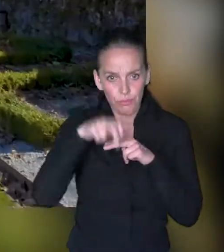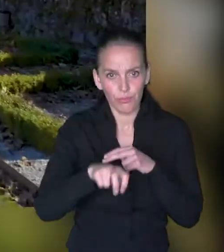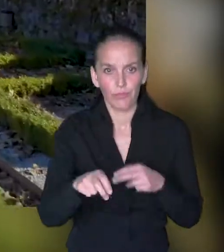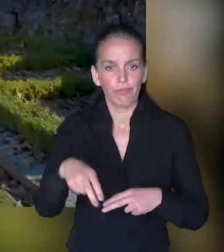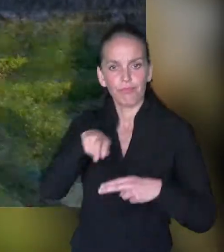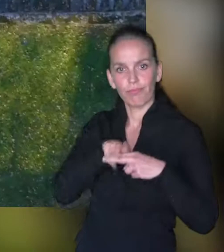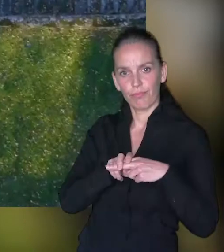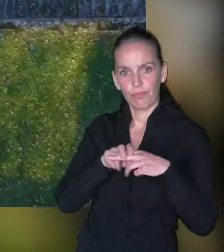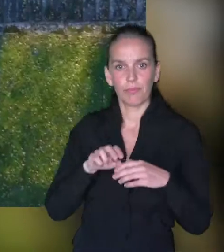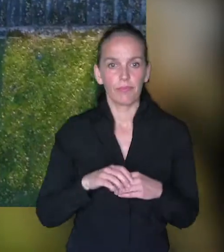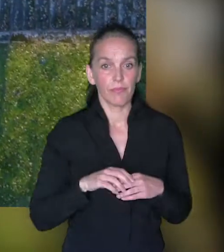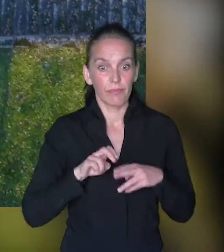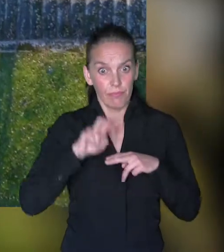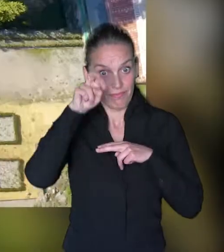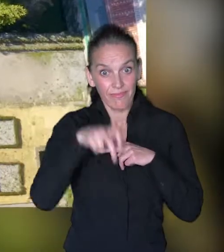benches.